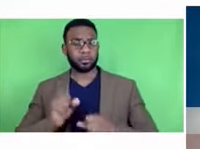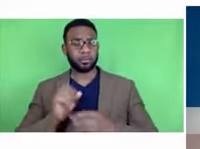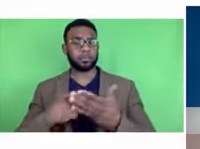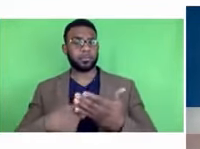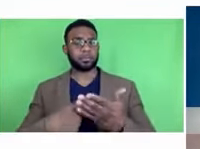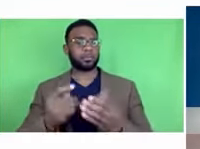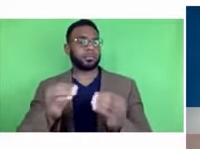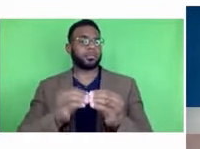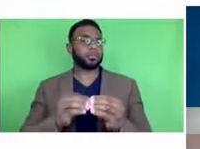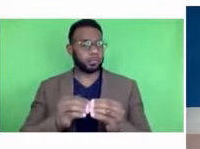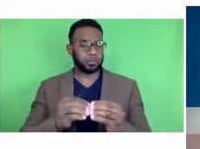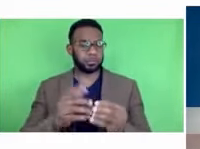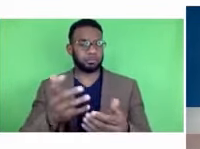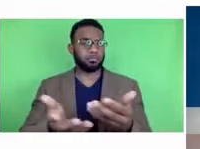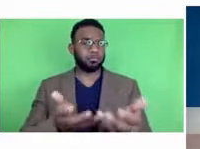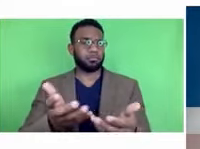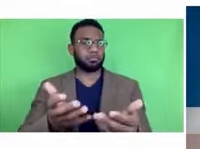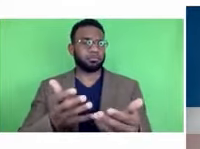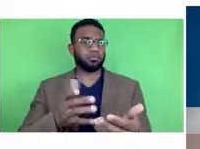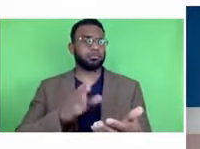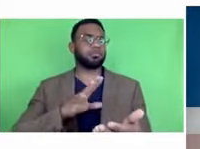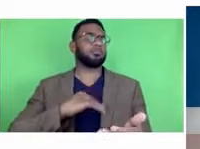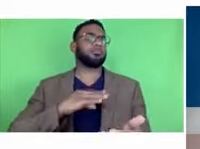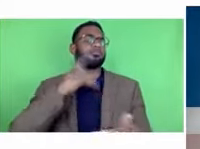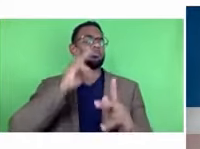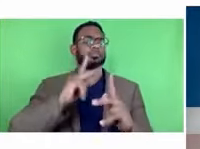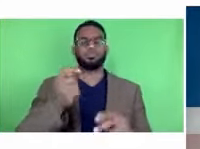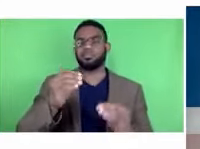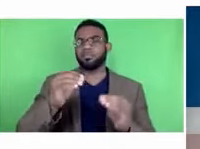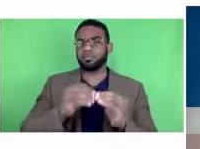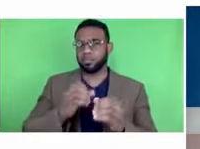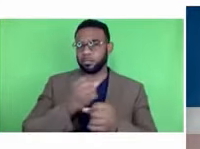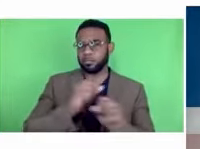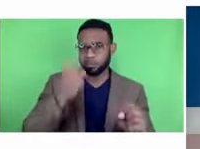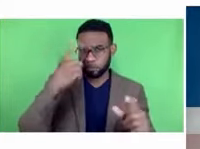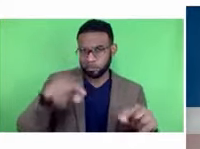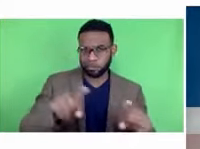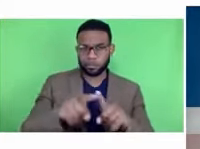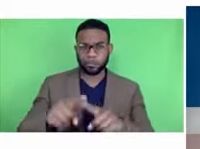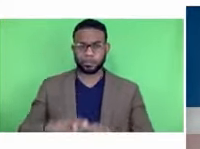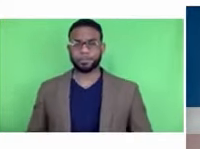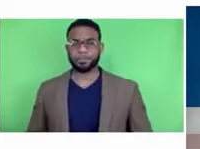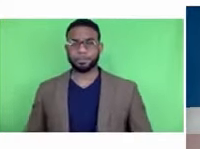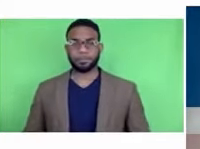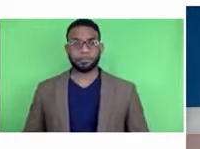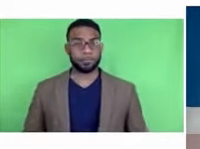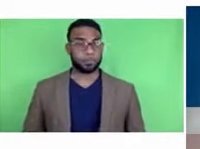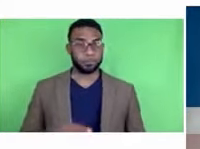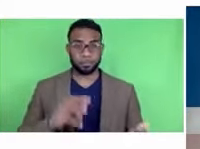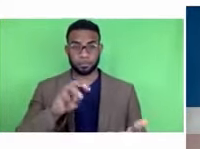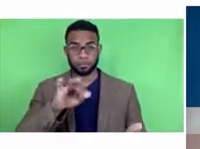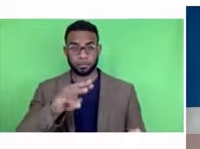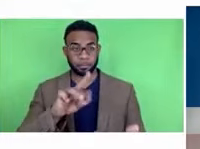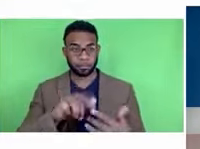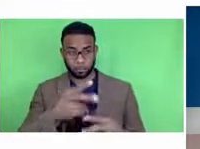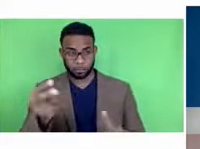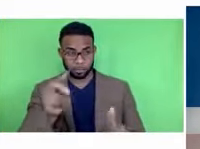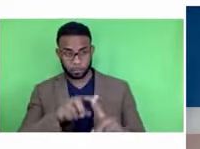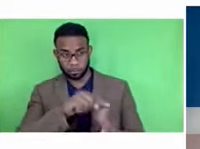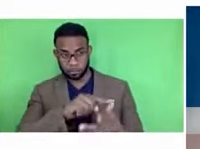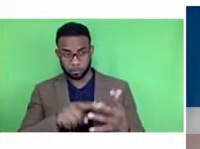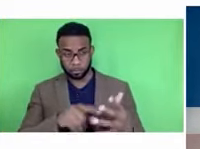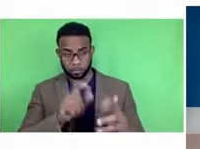little more digestible for people and a little bit more safe for them as well. And Maram, how about you? What's your perspective on those